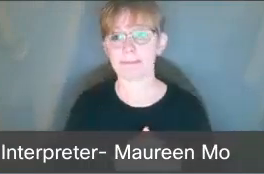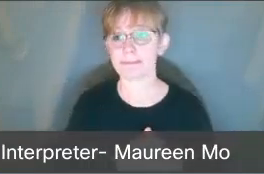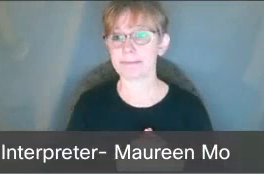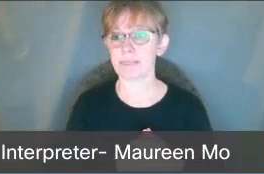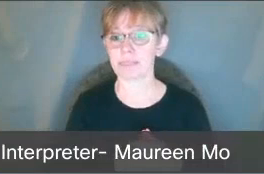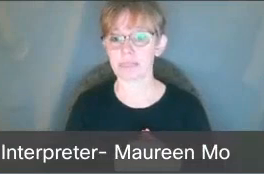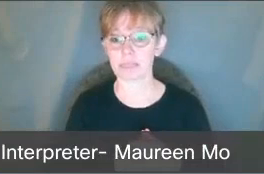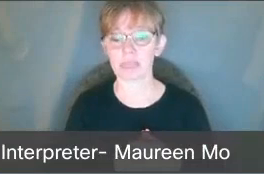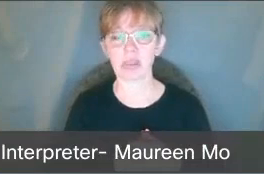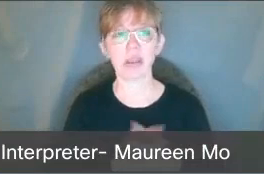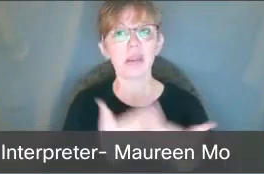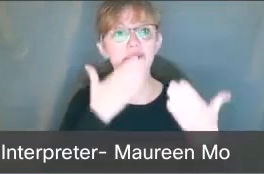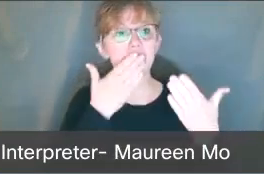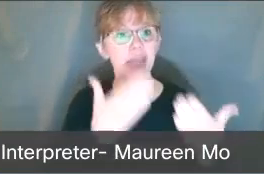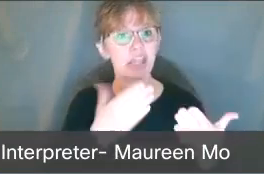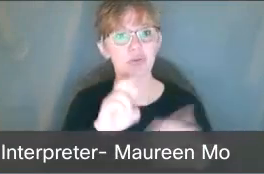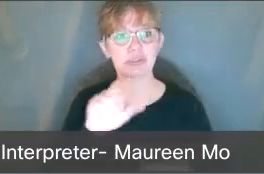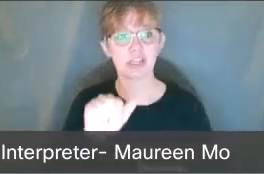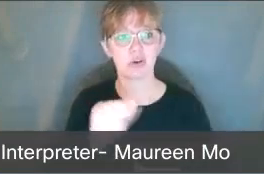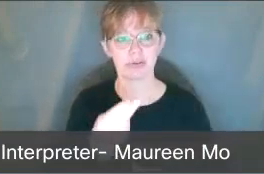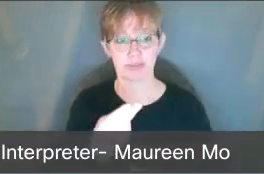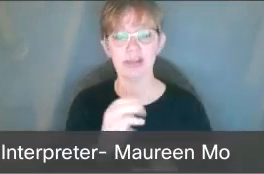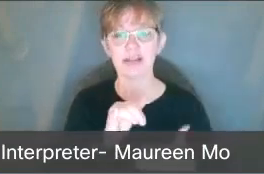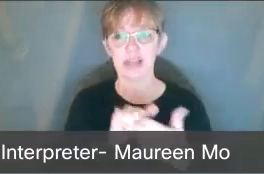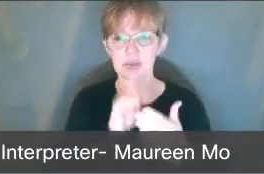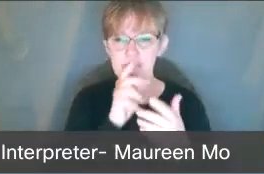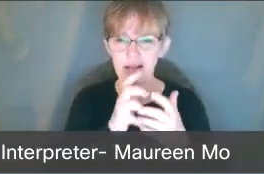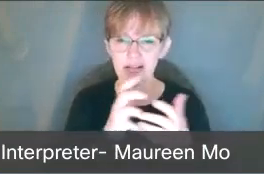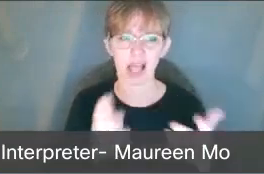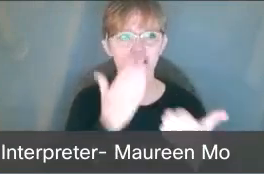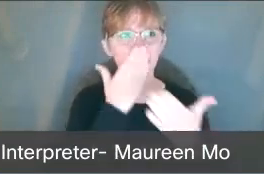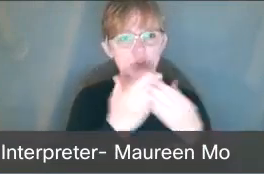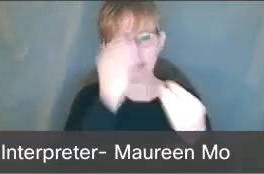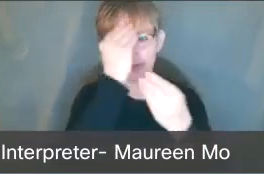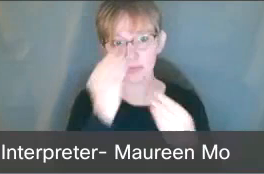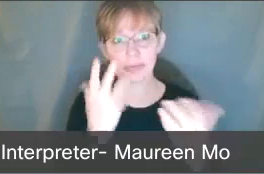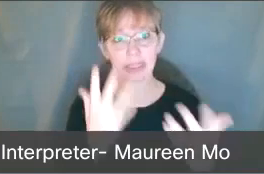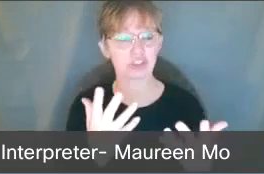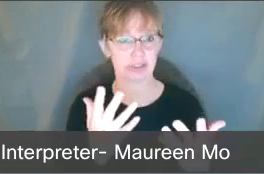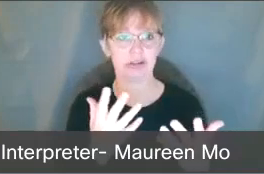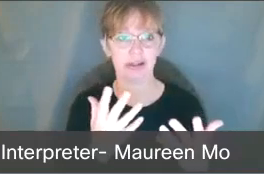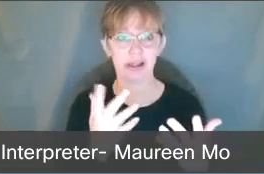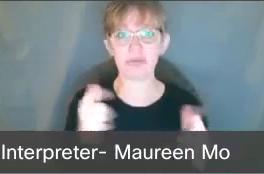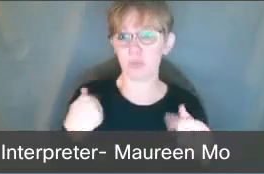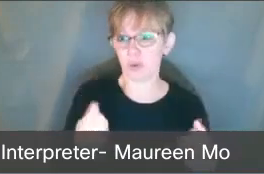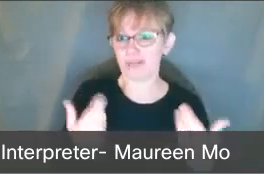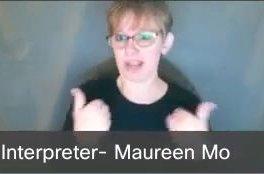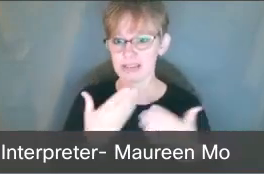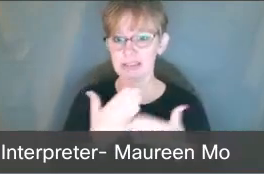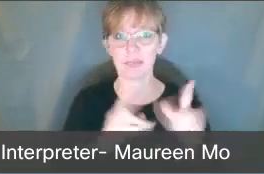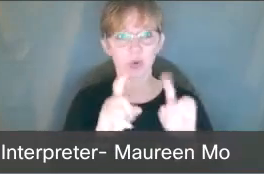Thank you, Sarah. That was really a lot of great information, and there have been some questions that have come across in the